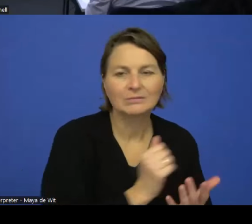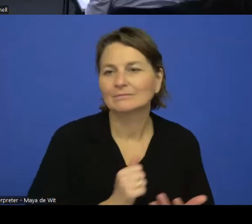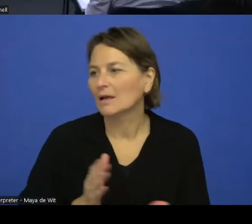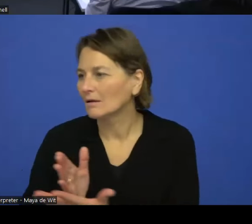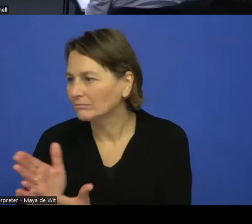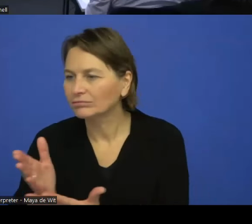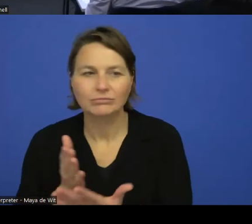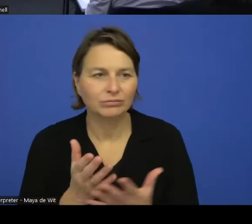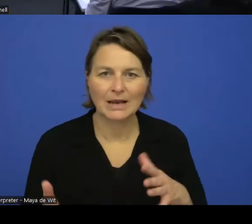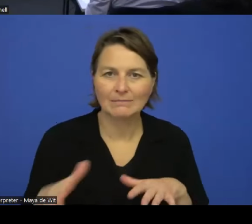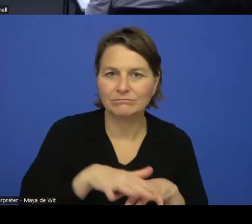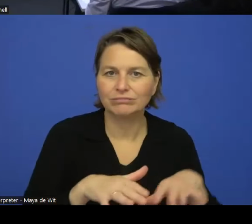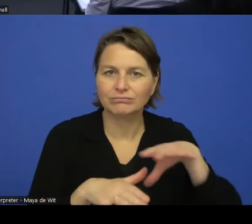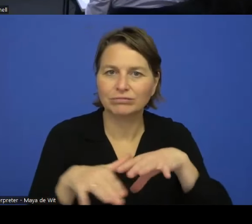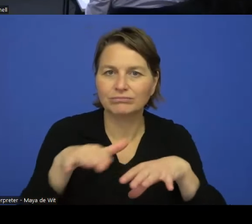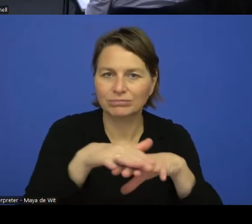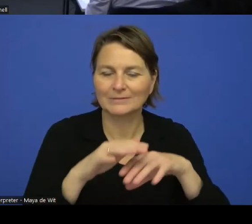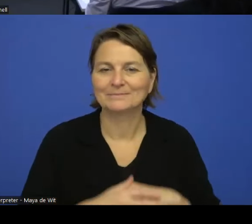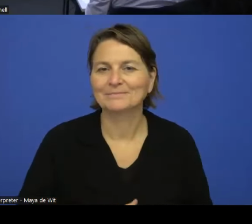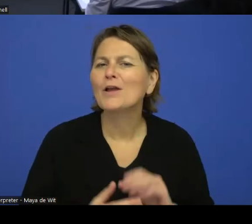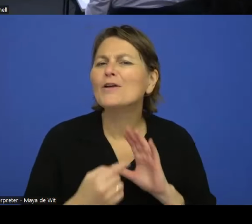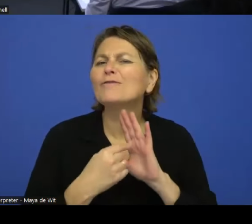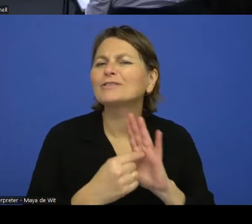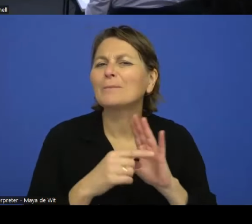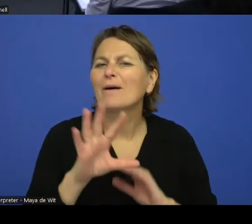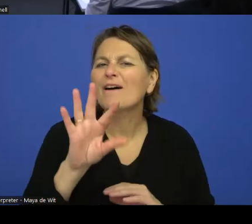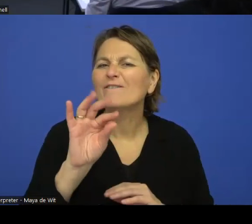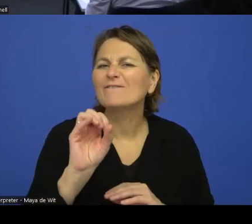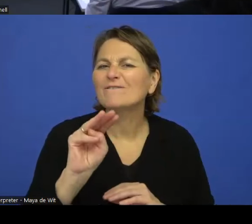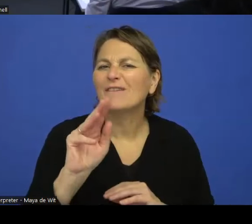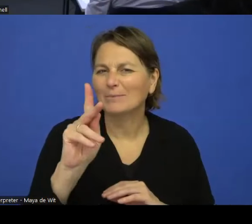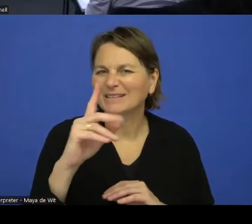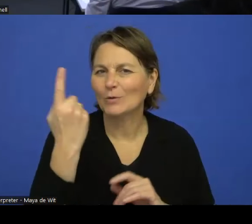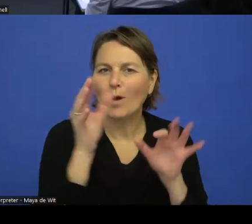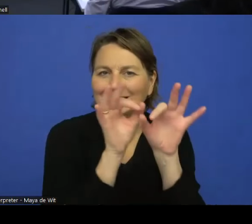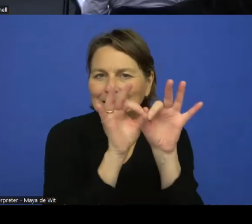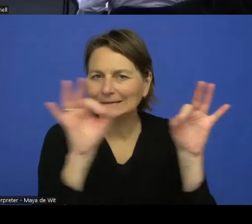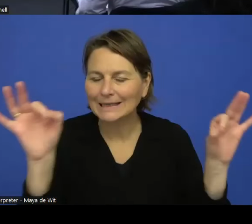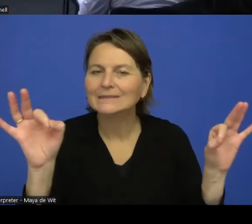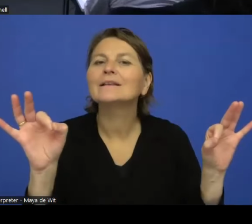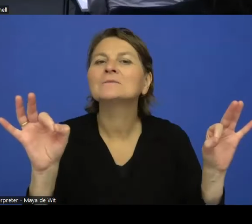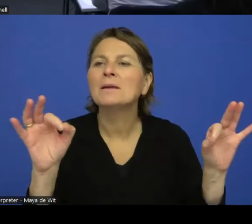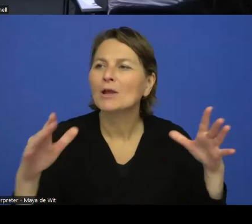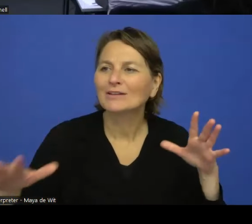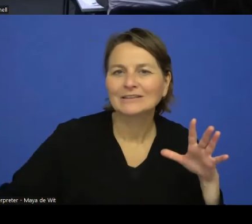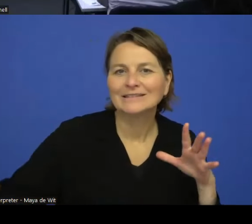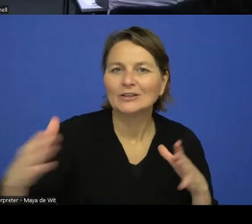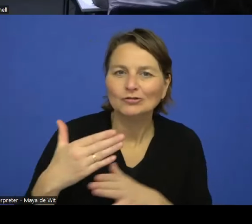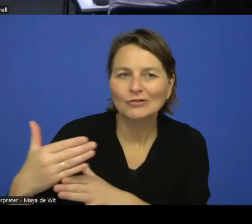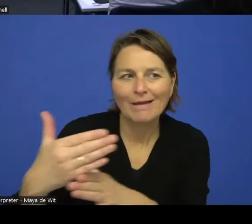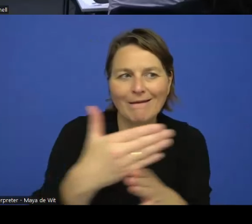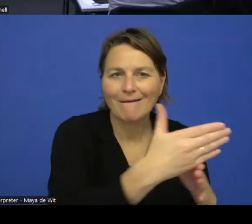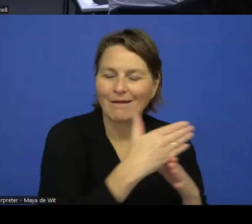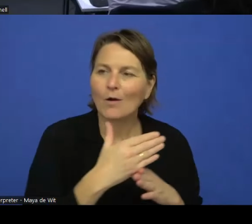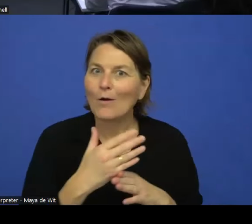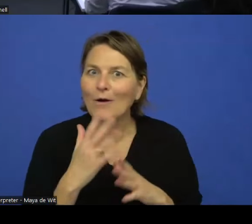phrase Femke used, actually, was it sharing curiosities, which I thought was great. So maybe actually sharing curiosities with user groups, actually working with them